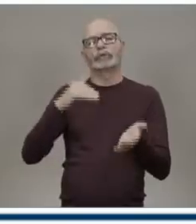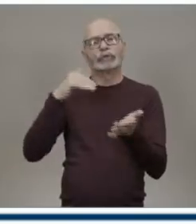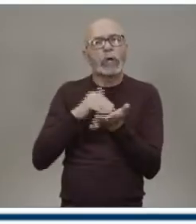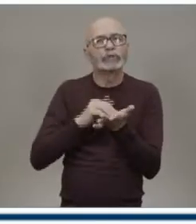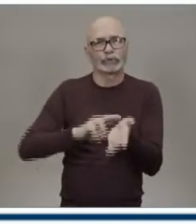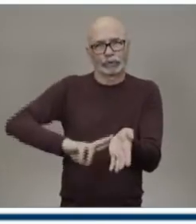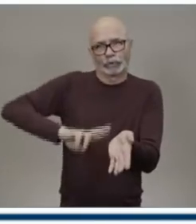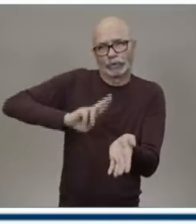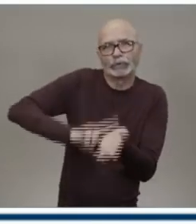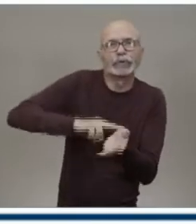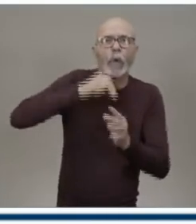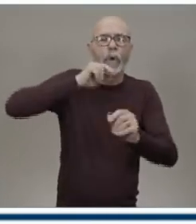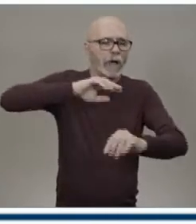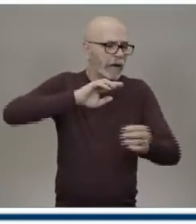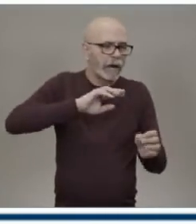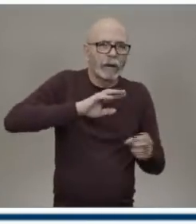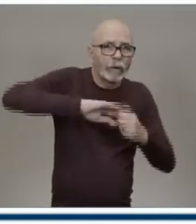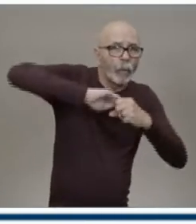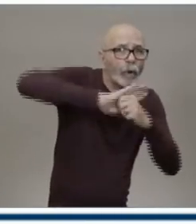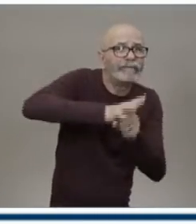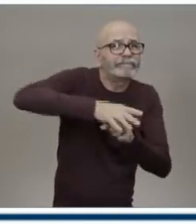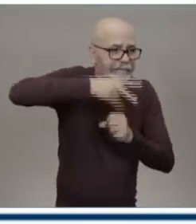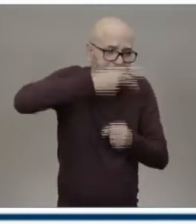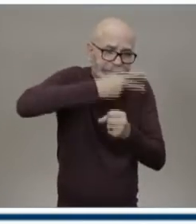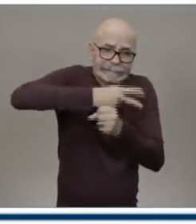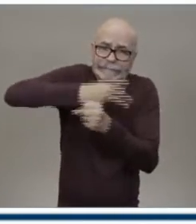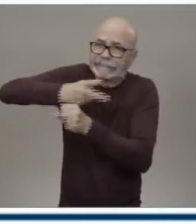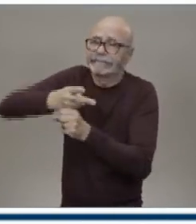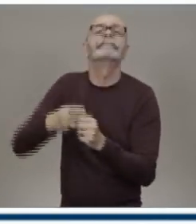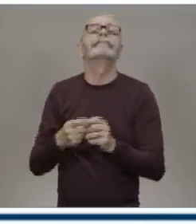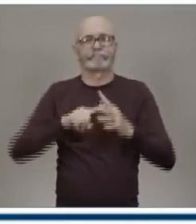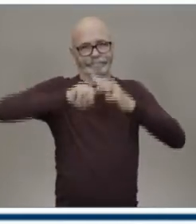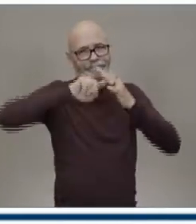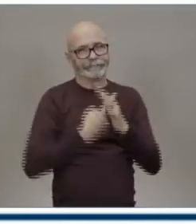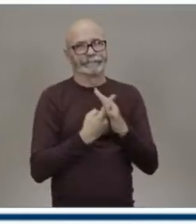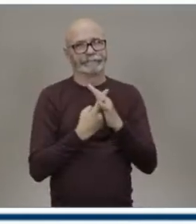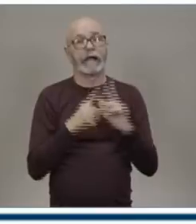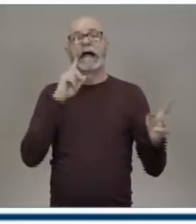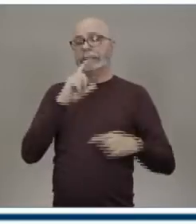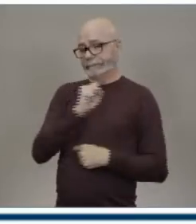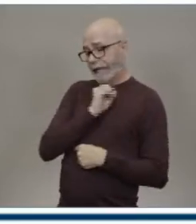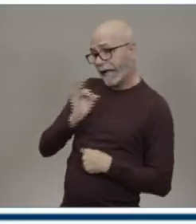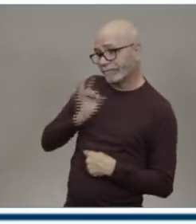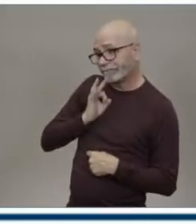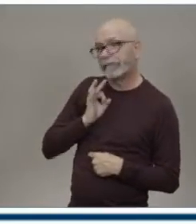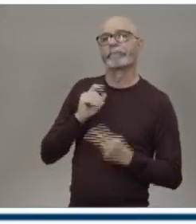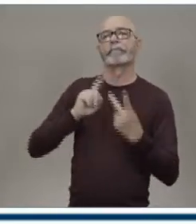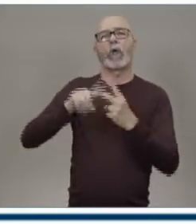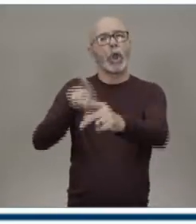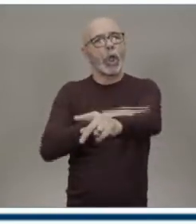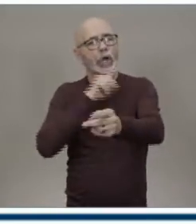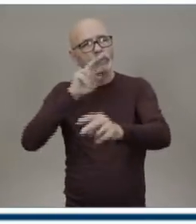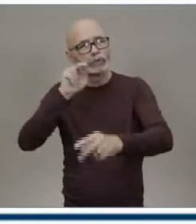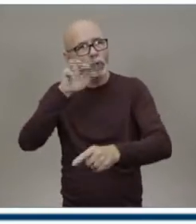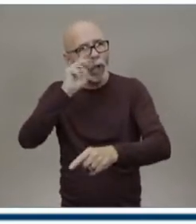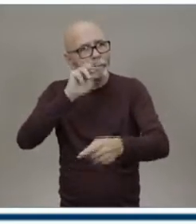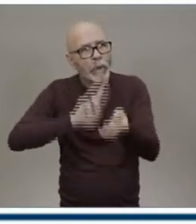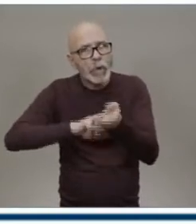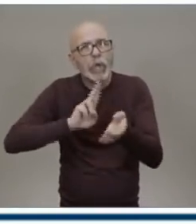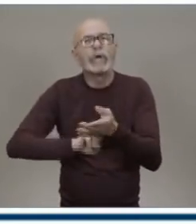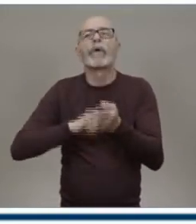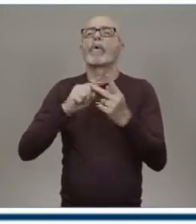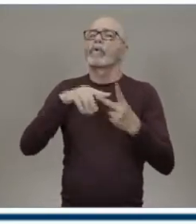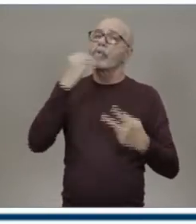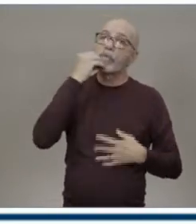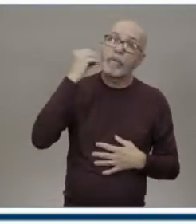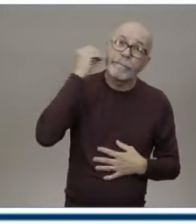in COVID-19 care, as well as staff in long-term care facilities, and that's consistent with national guidelines. Last